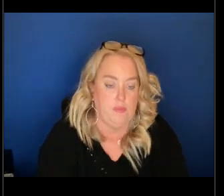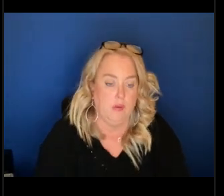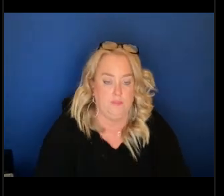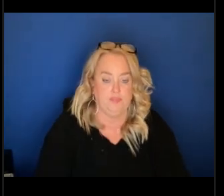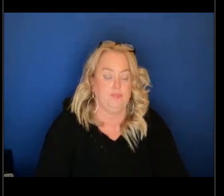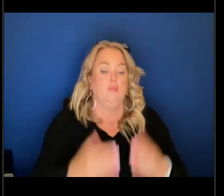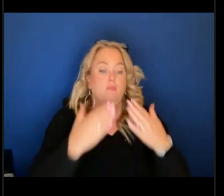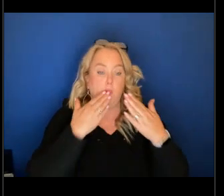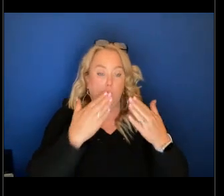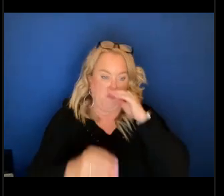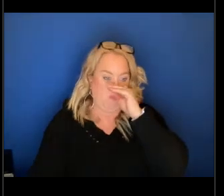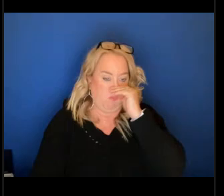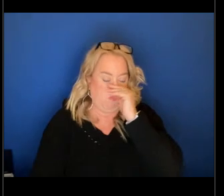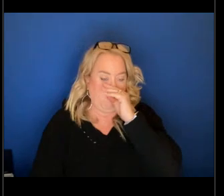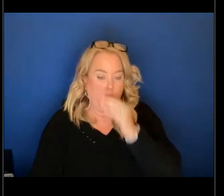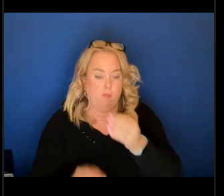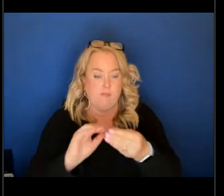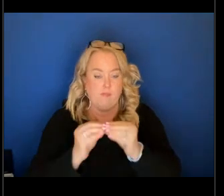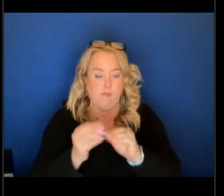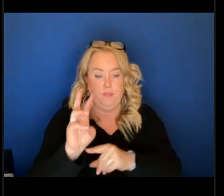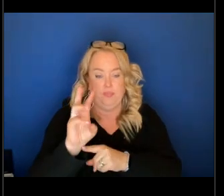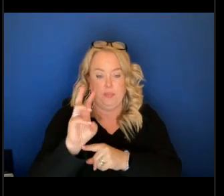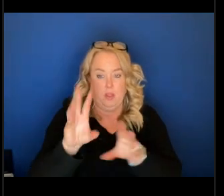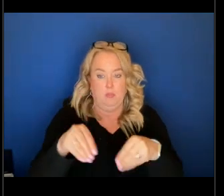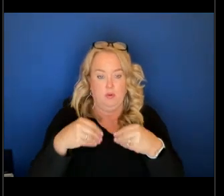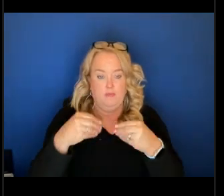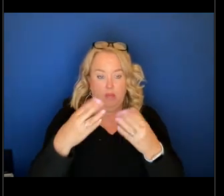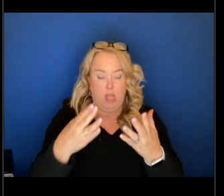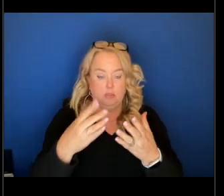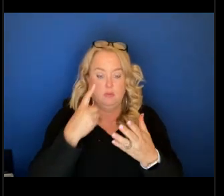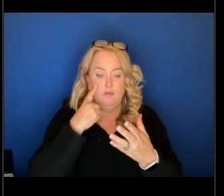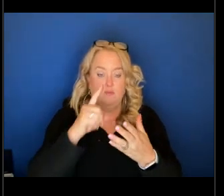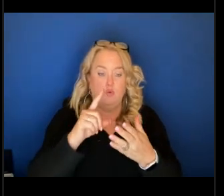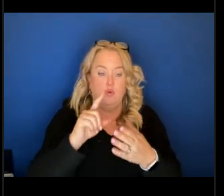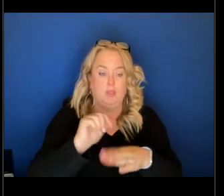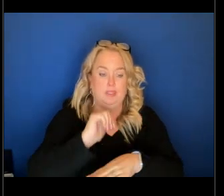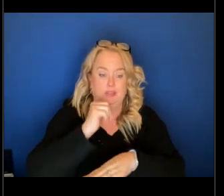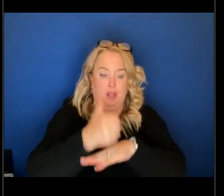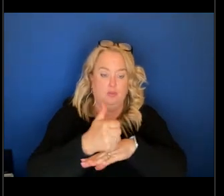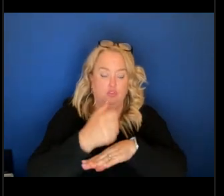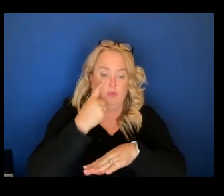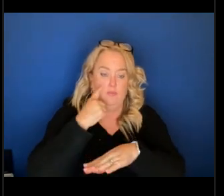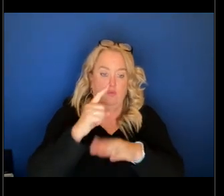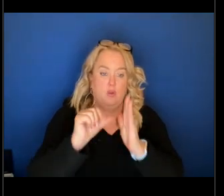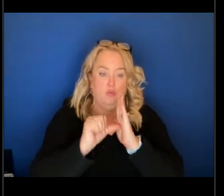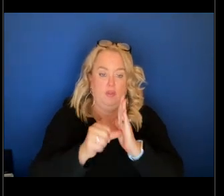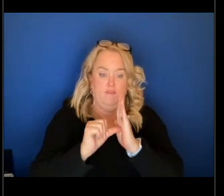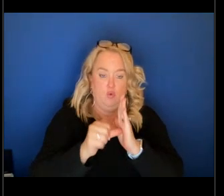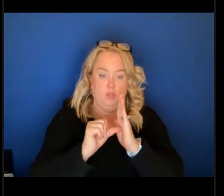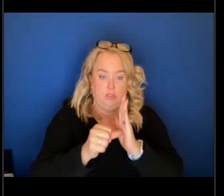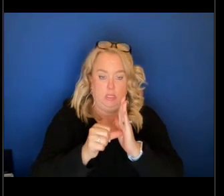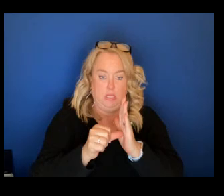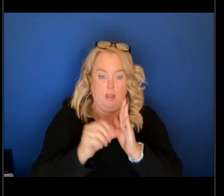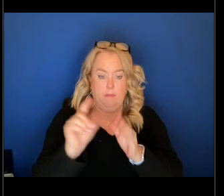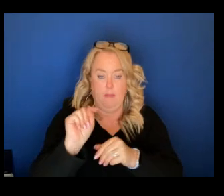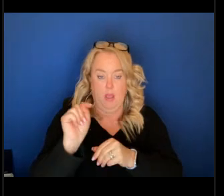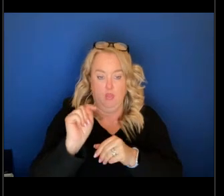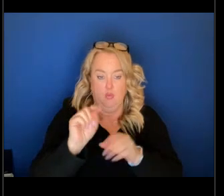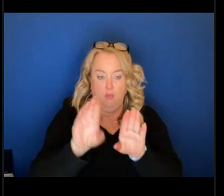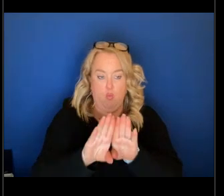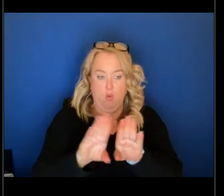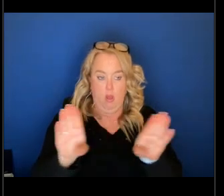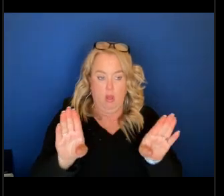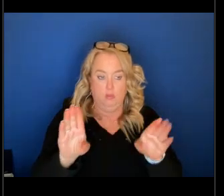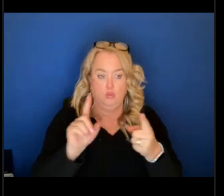Michael. Requirement 6 provides for the installation of reinforcing in bathroom walls